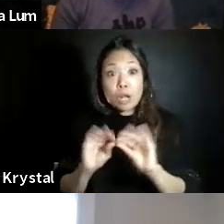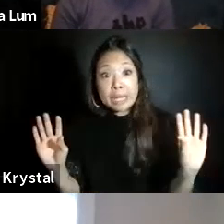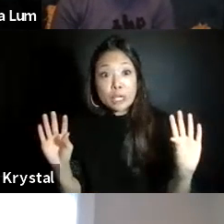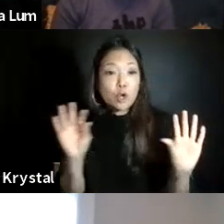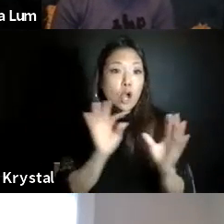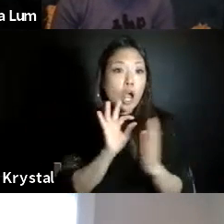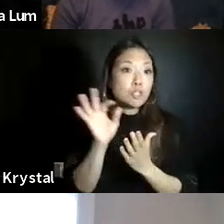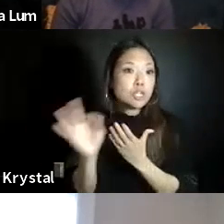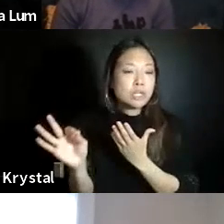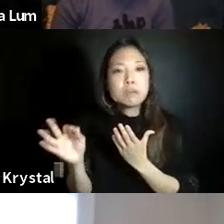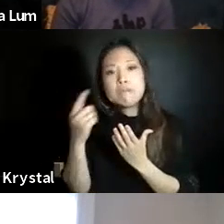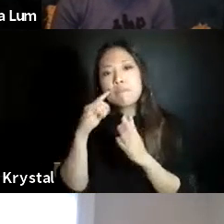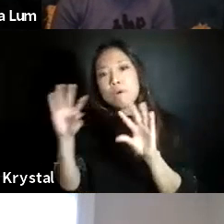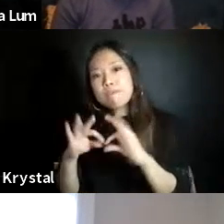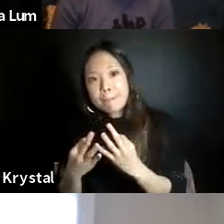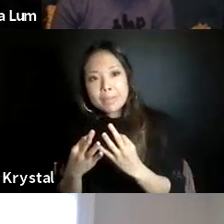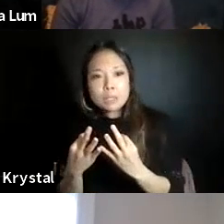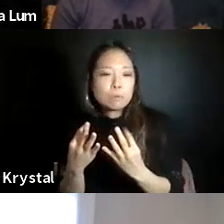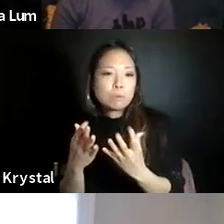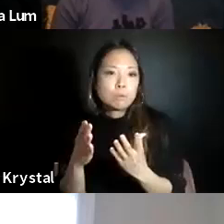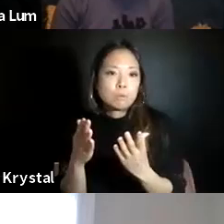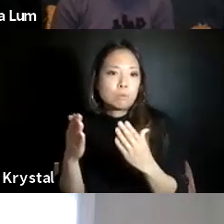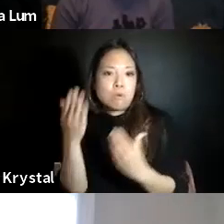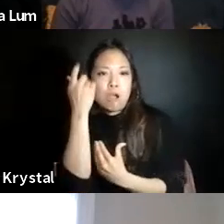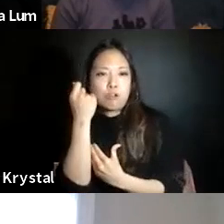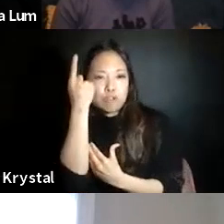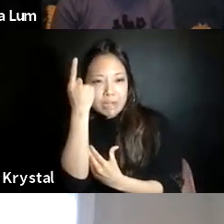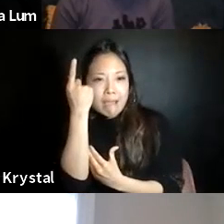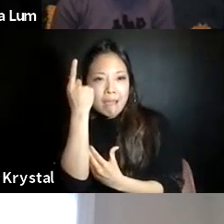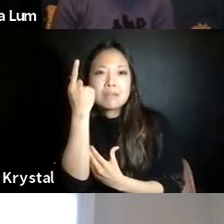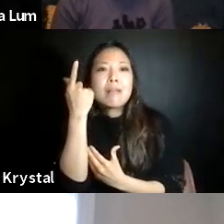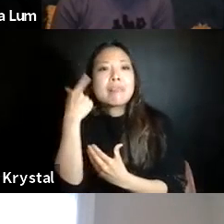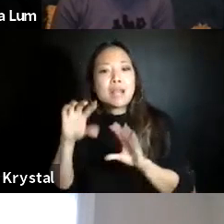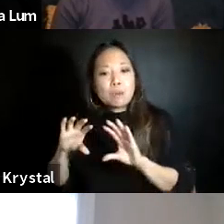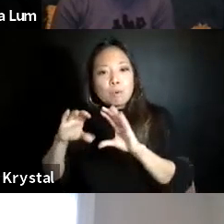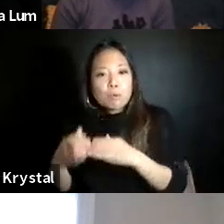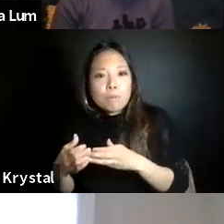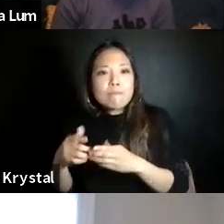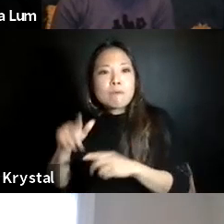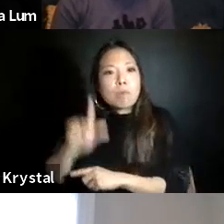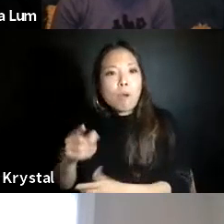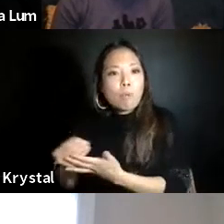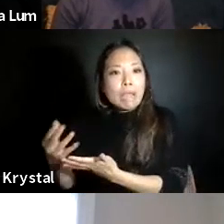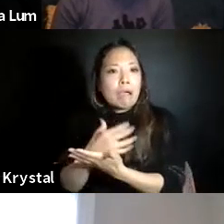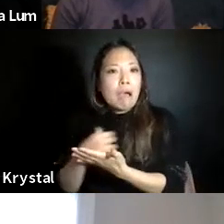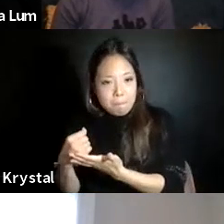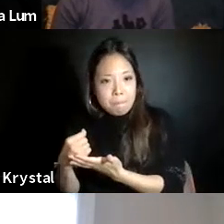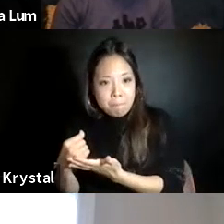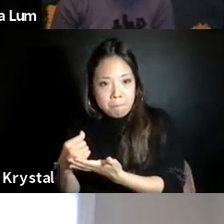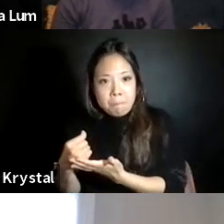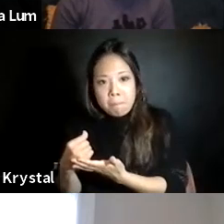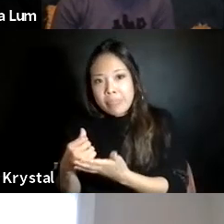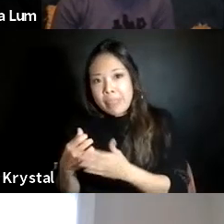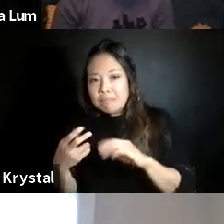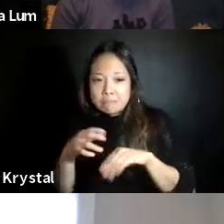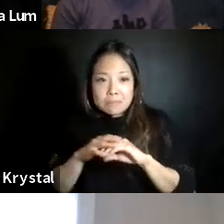involves some form of low income set aside? And I wasn't sure if you were introducing an additional proposal, but like all